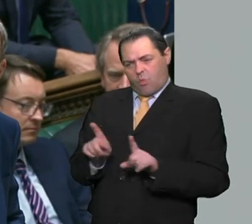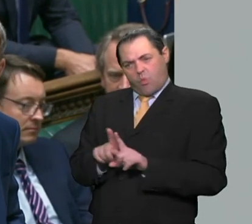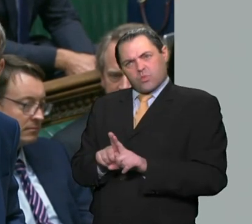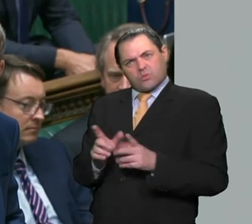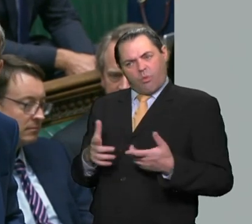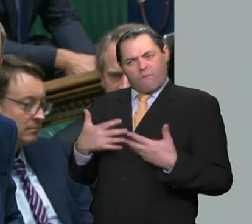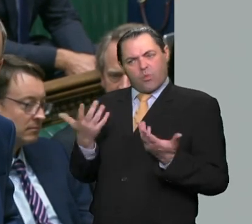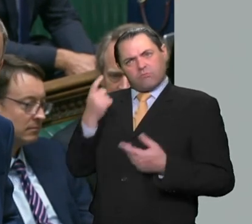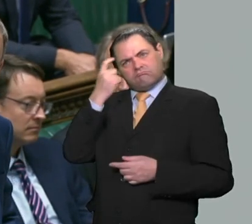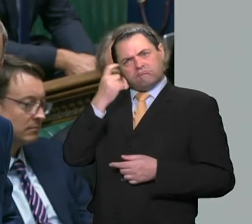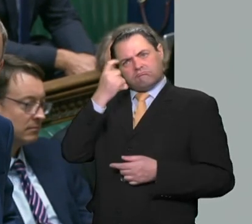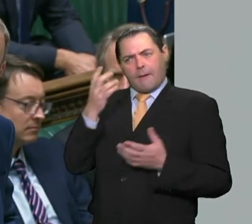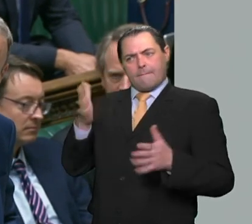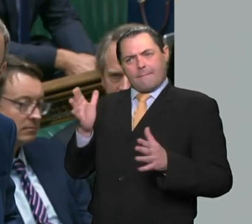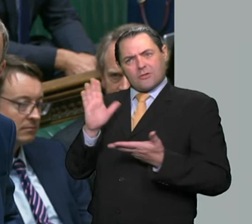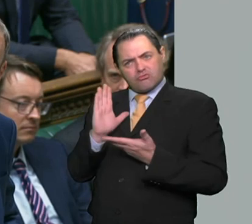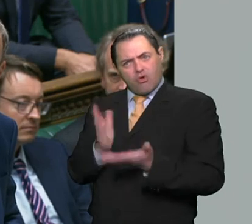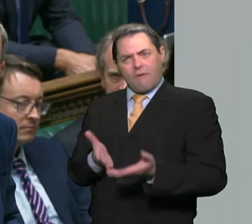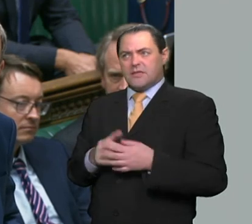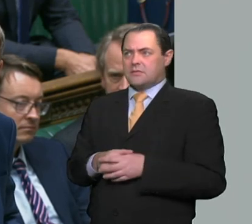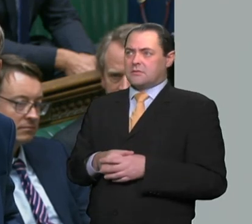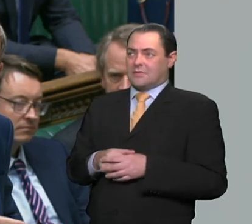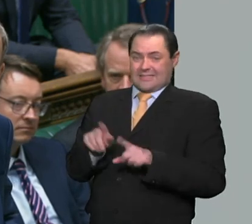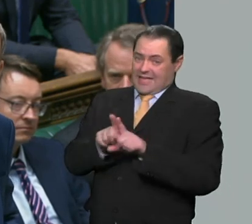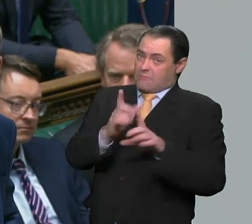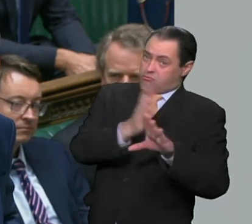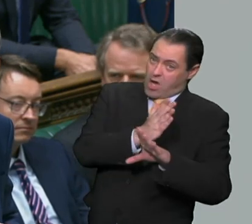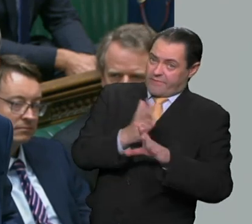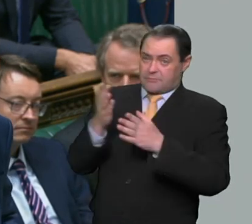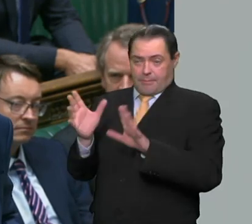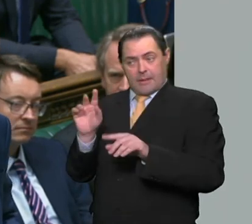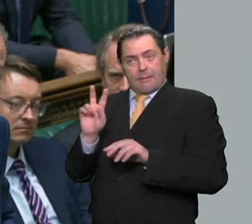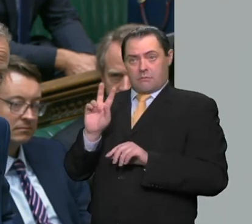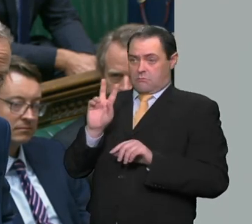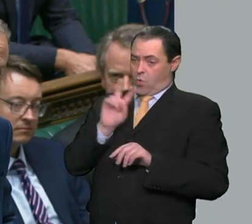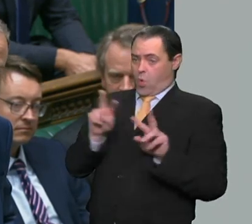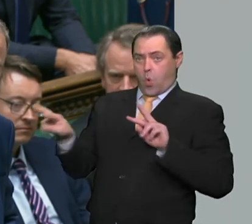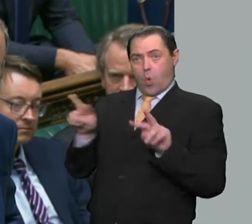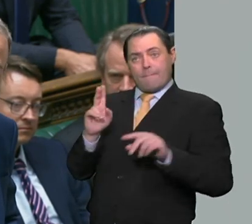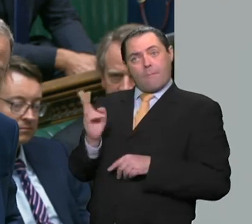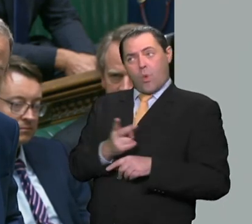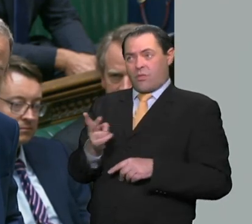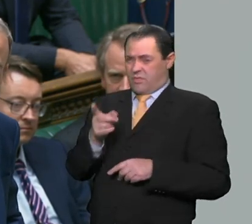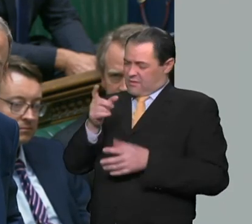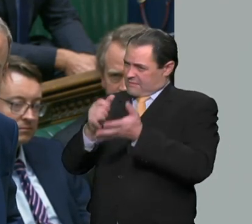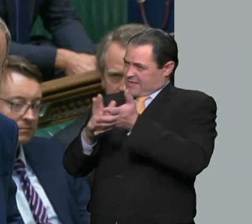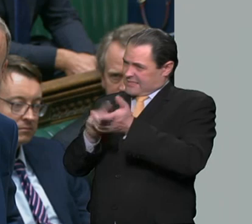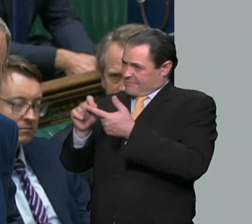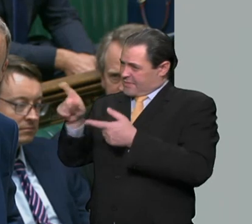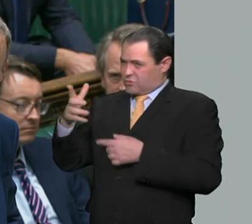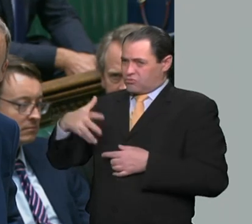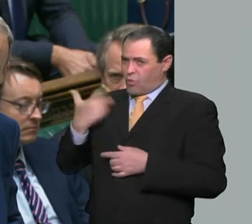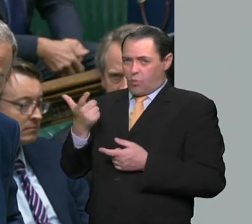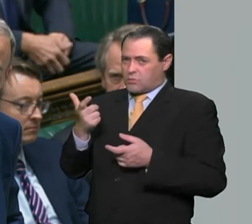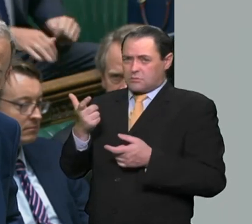mindful of the pressure on public service as with the private sector. We're doing everything we can. But the SNP opposed coming out of